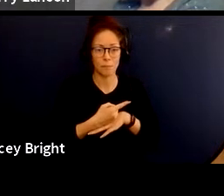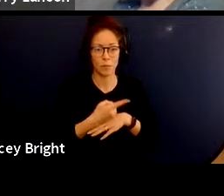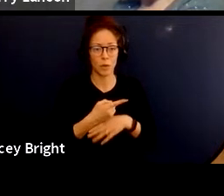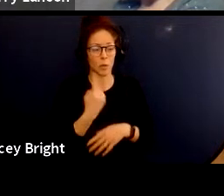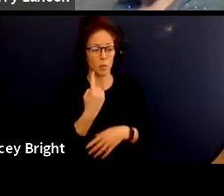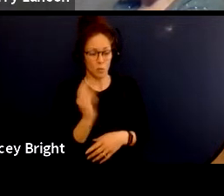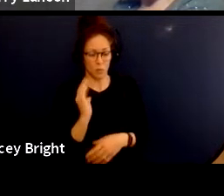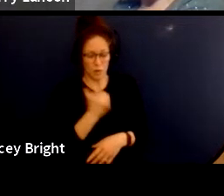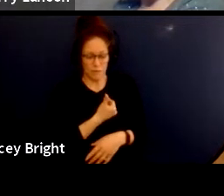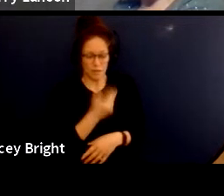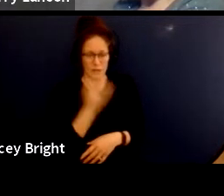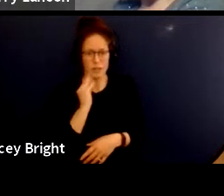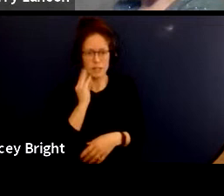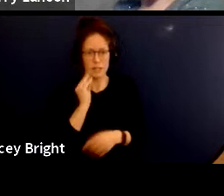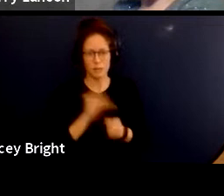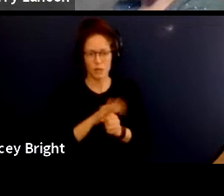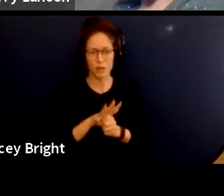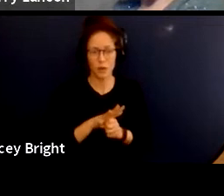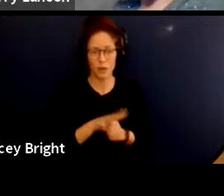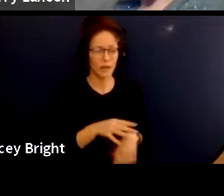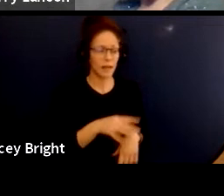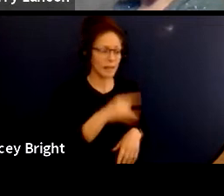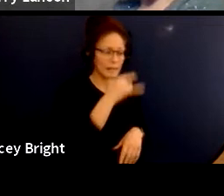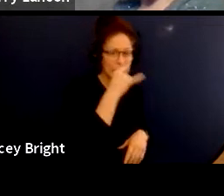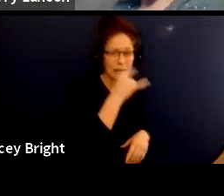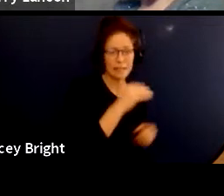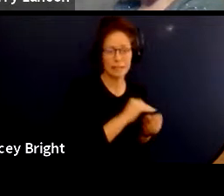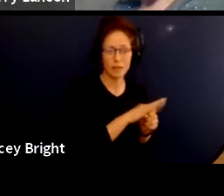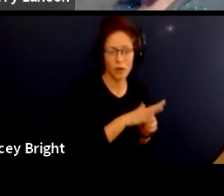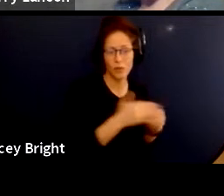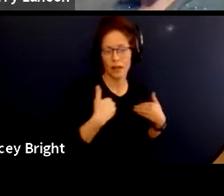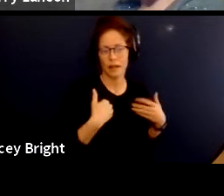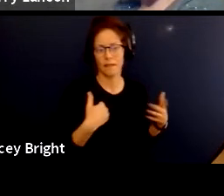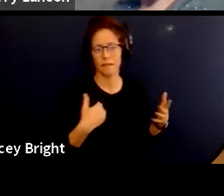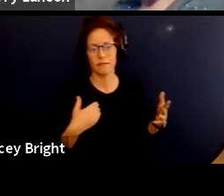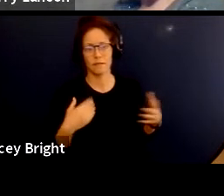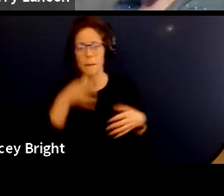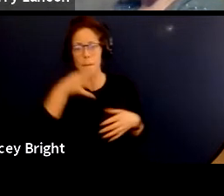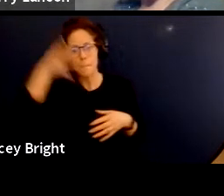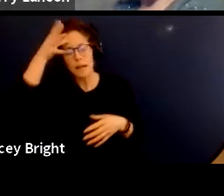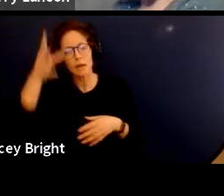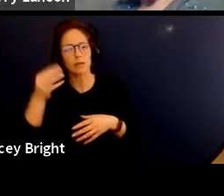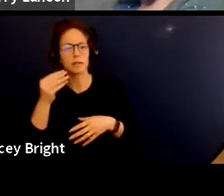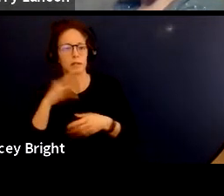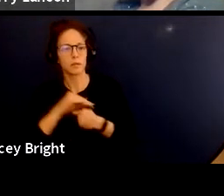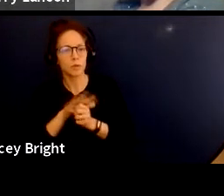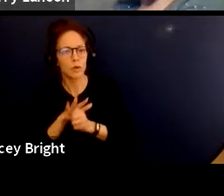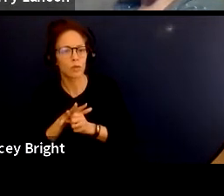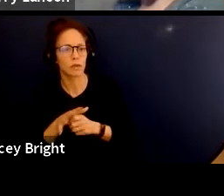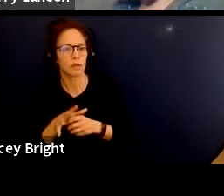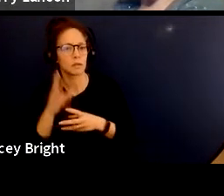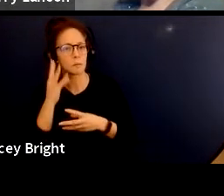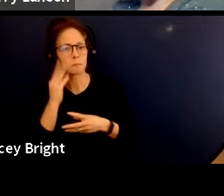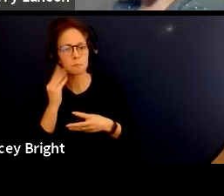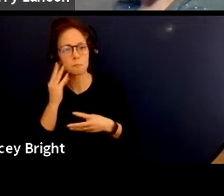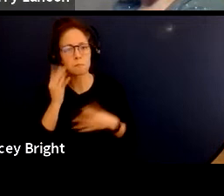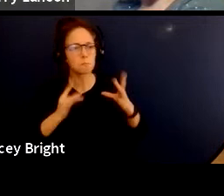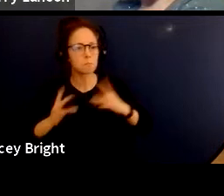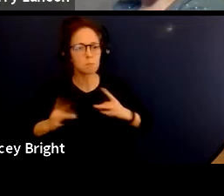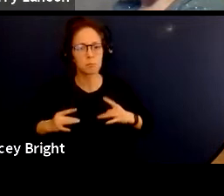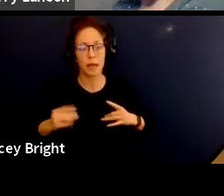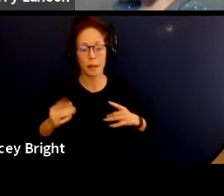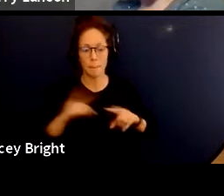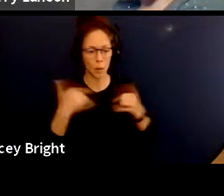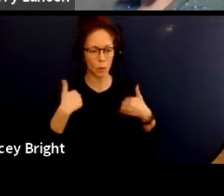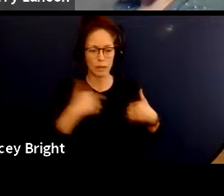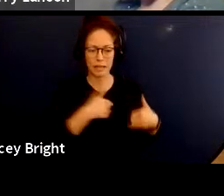COVID. One of our kids could get COVID. One of our friends could get COVID. One of our parents could get COVID. We still show up and